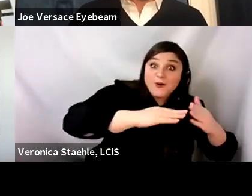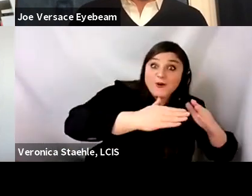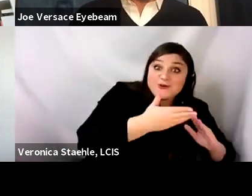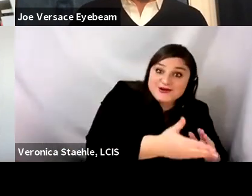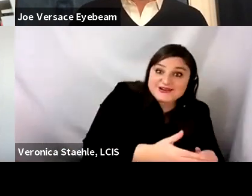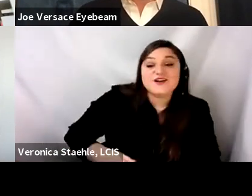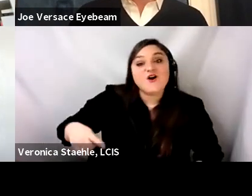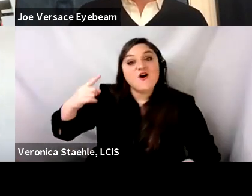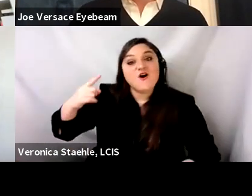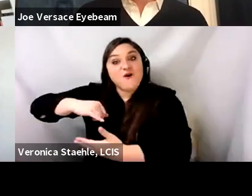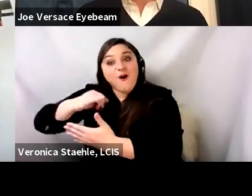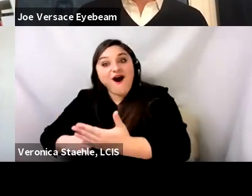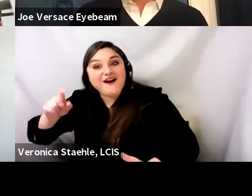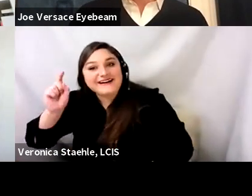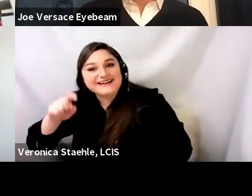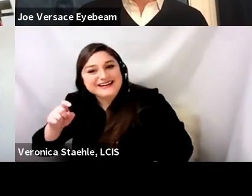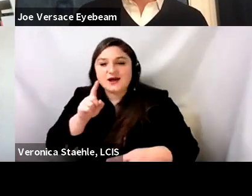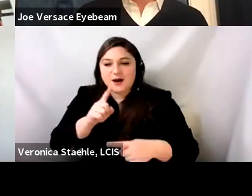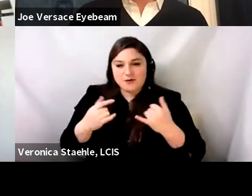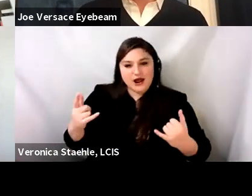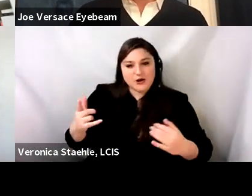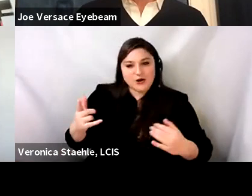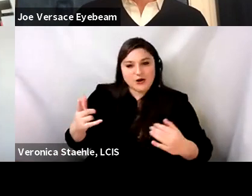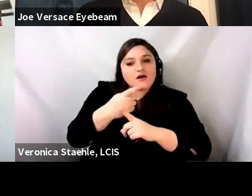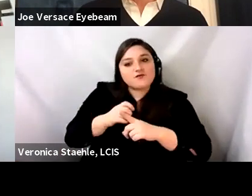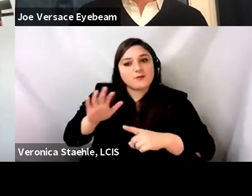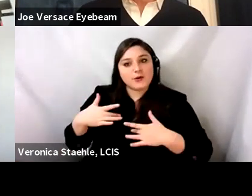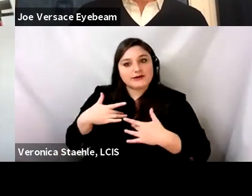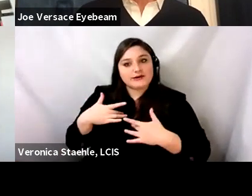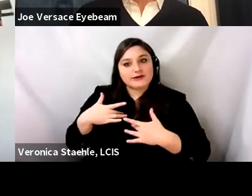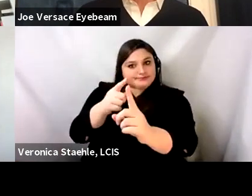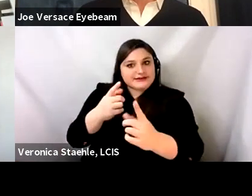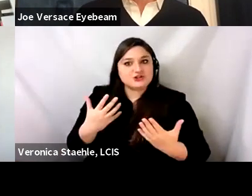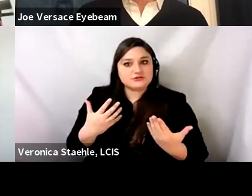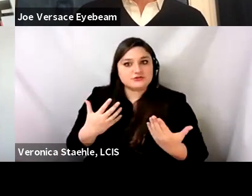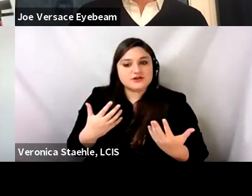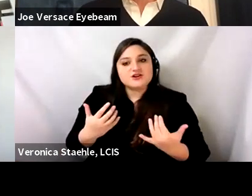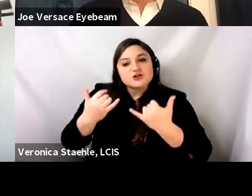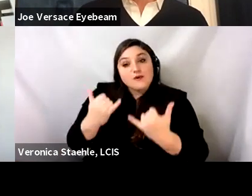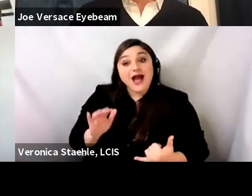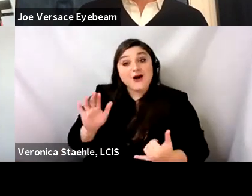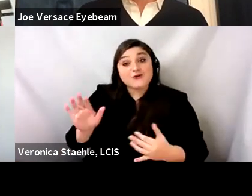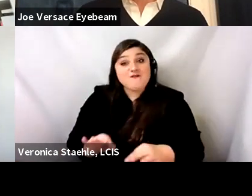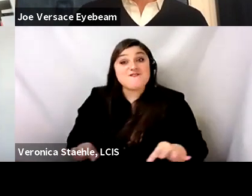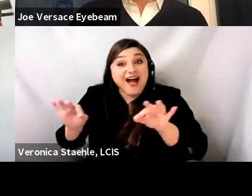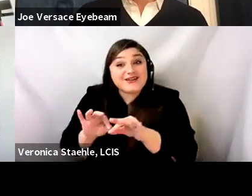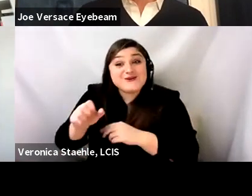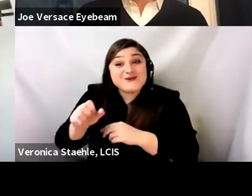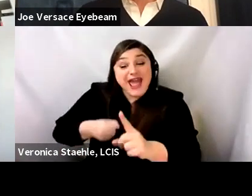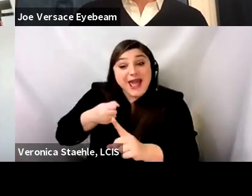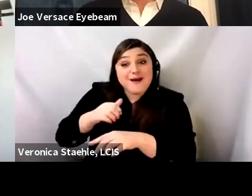how did board members learn how to talk about the organization when the value to the world was different, but the